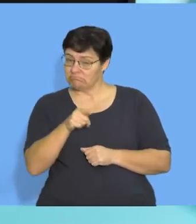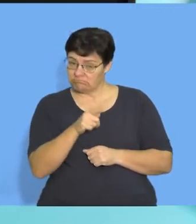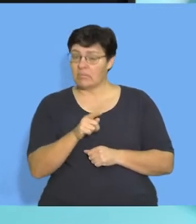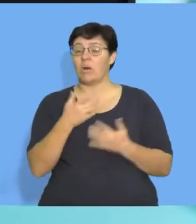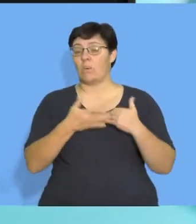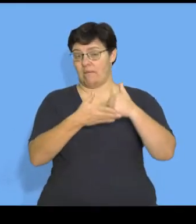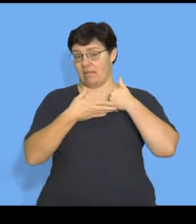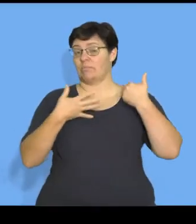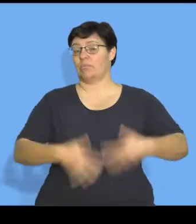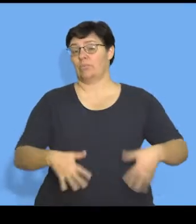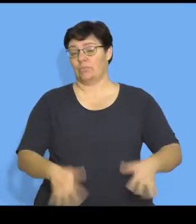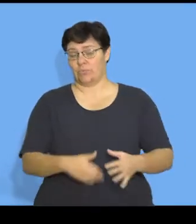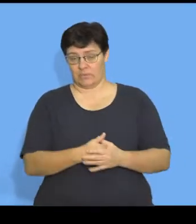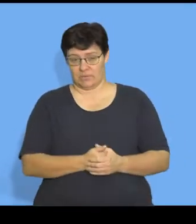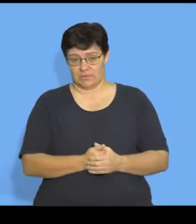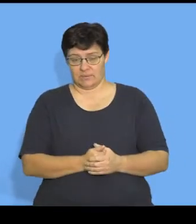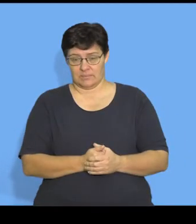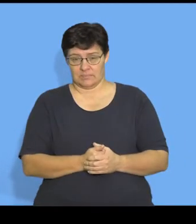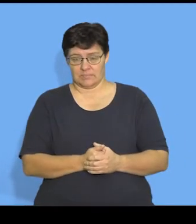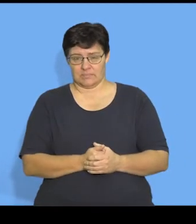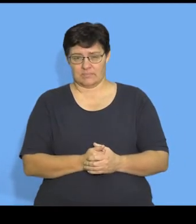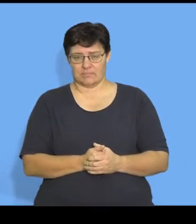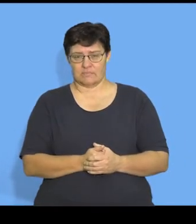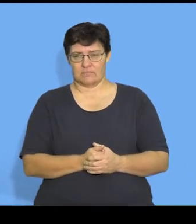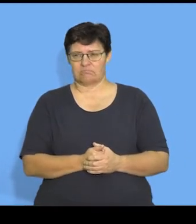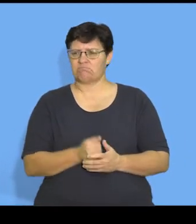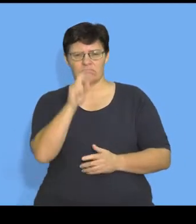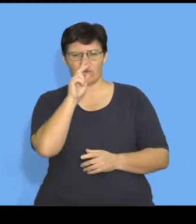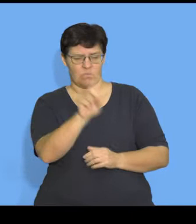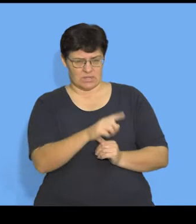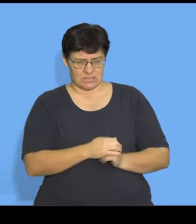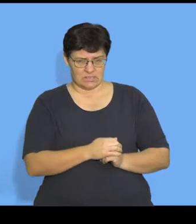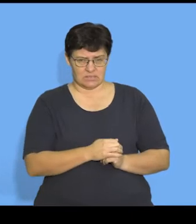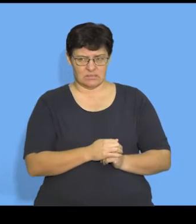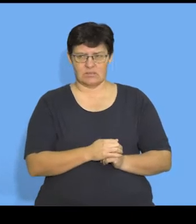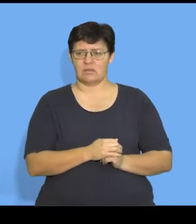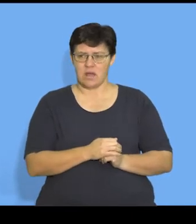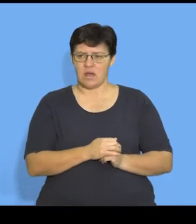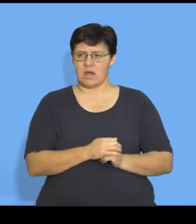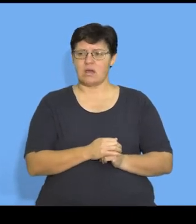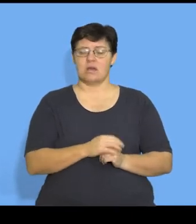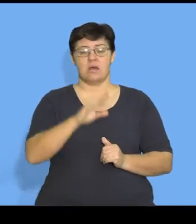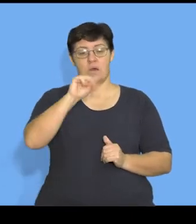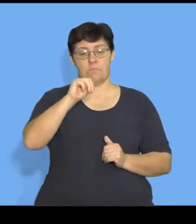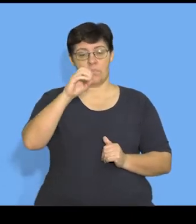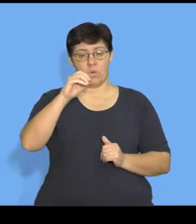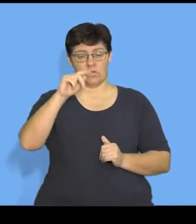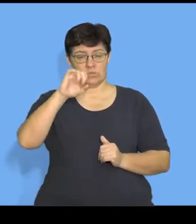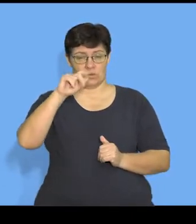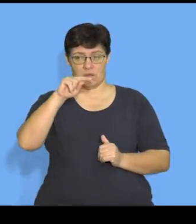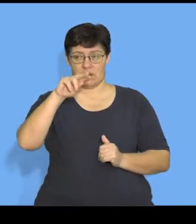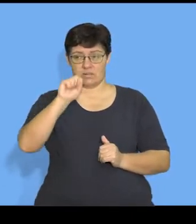useful. Now, what are we looking at? So we're looking at motion. This whole section is part of